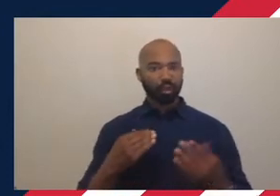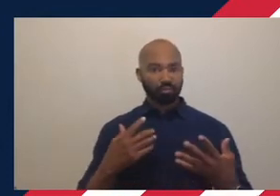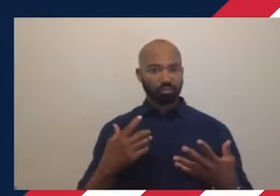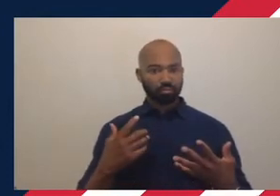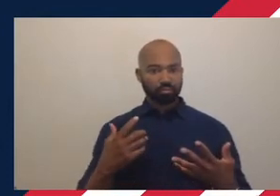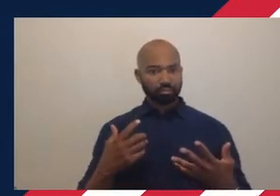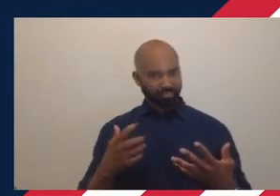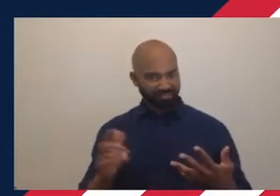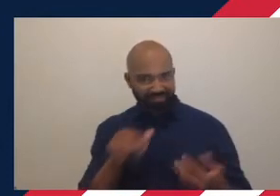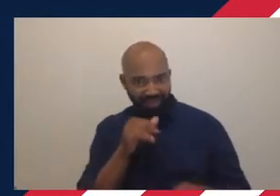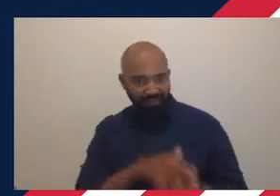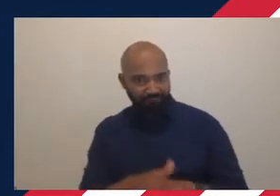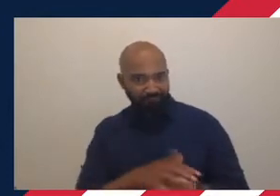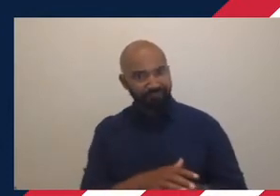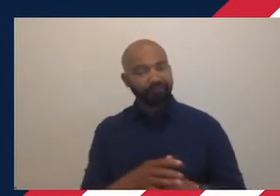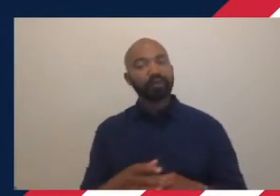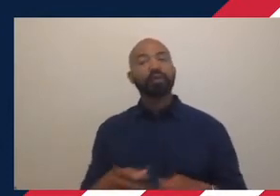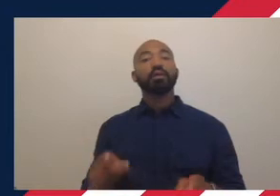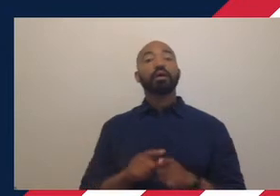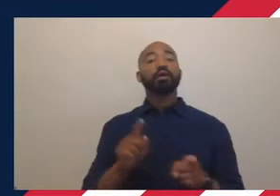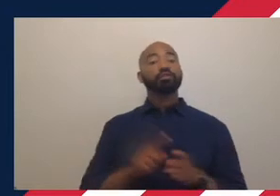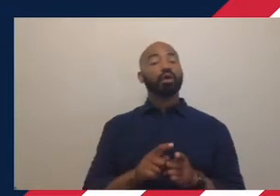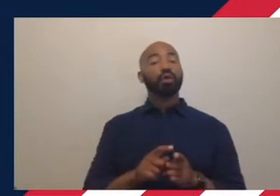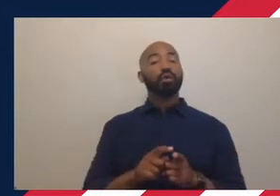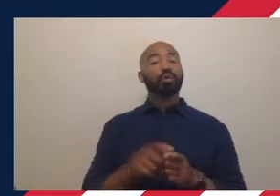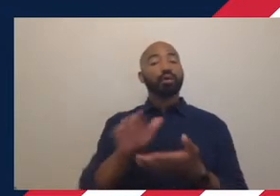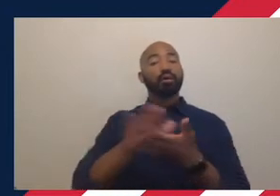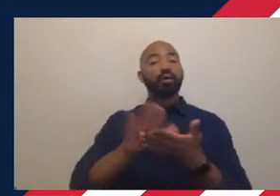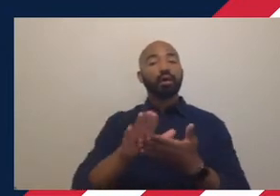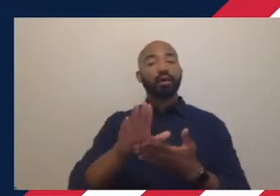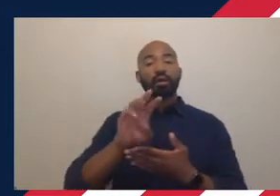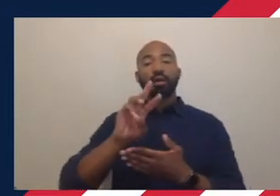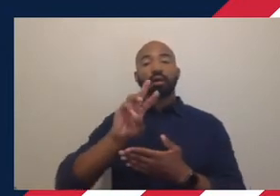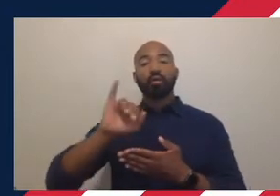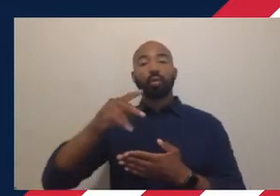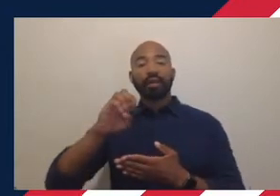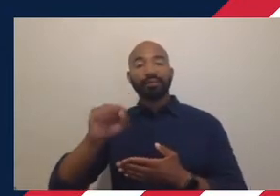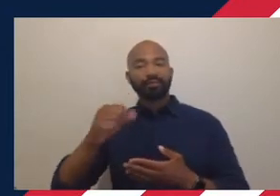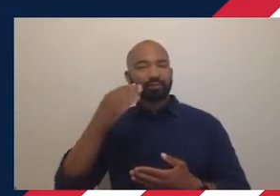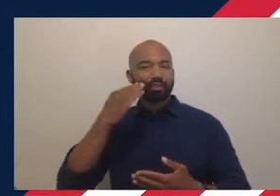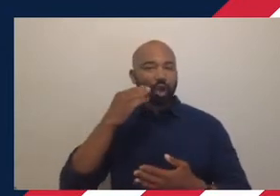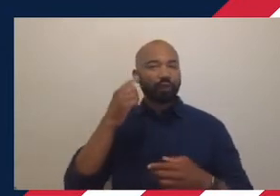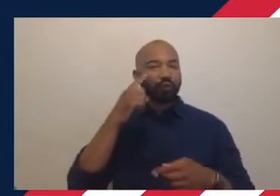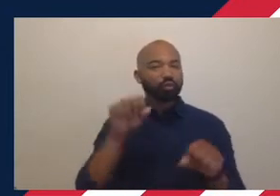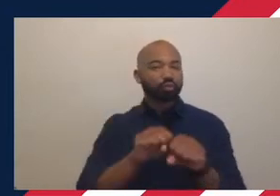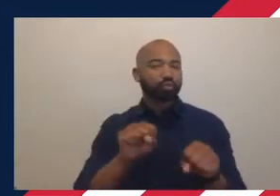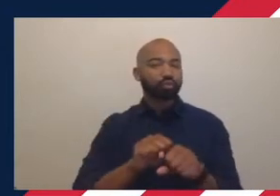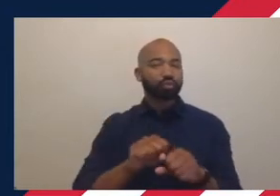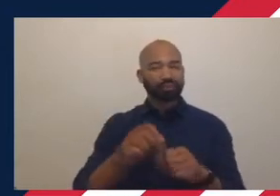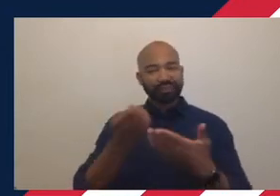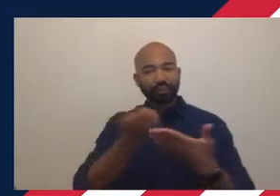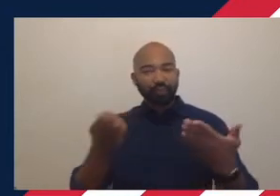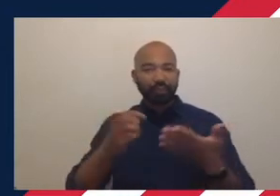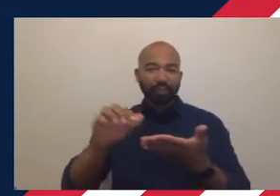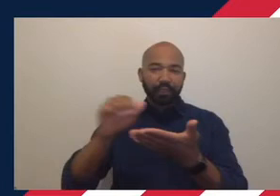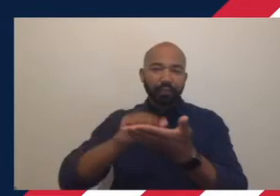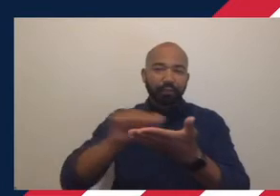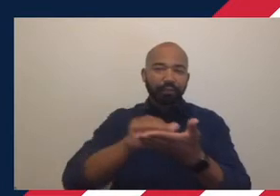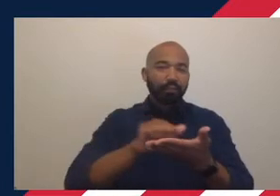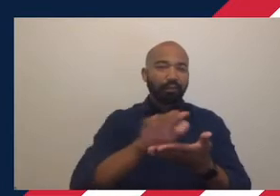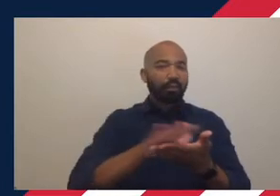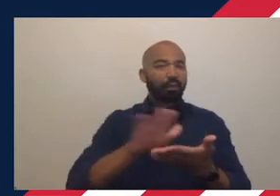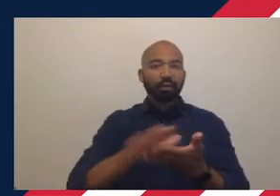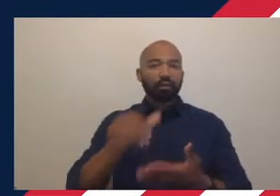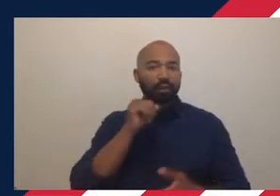wipes that we used to decontaminate equipment, our shoes, other areas, we did not have enough of that.